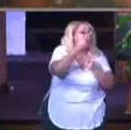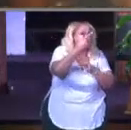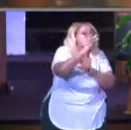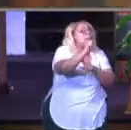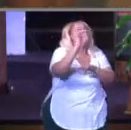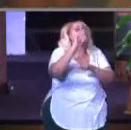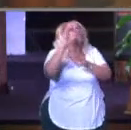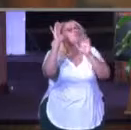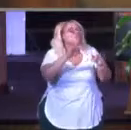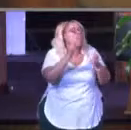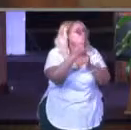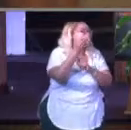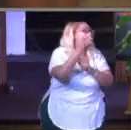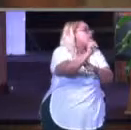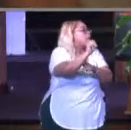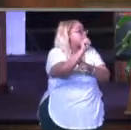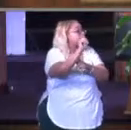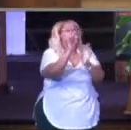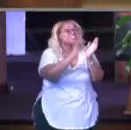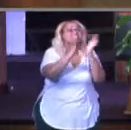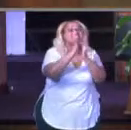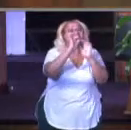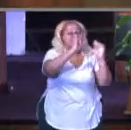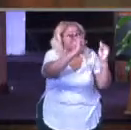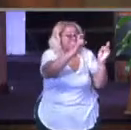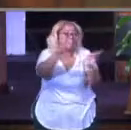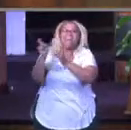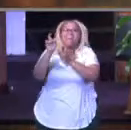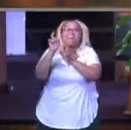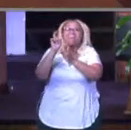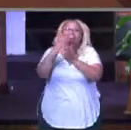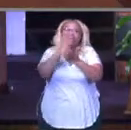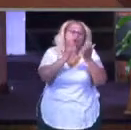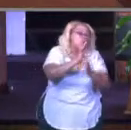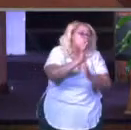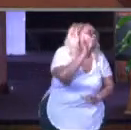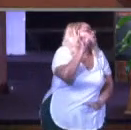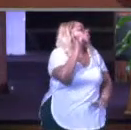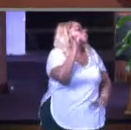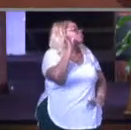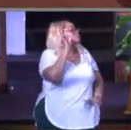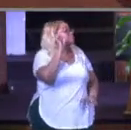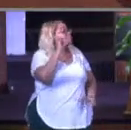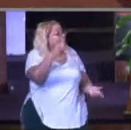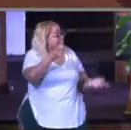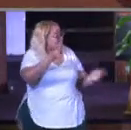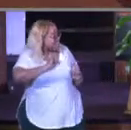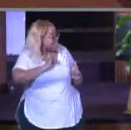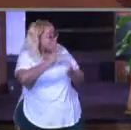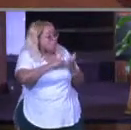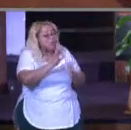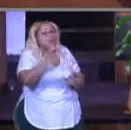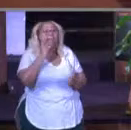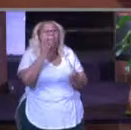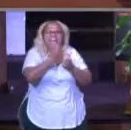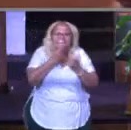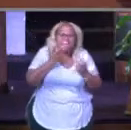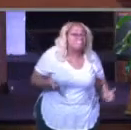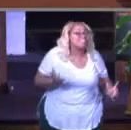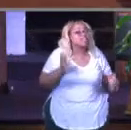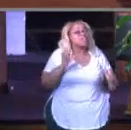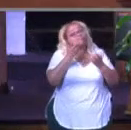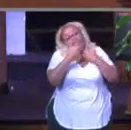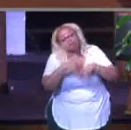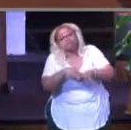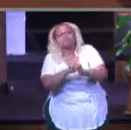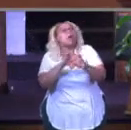you will reign with him. And Jesus gave us the Holy Ghost. He didn't give us the Holy Ghost for everything to